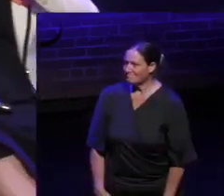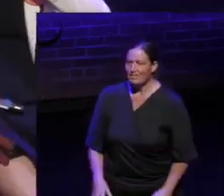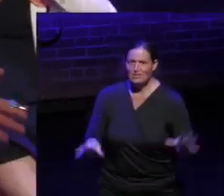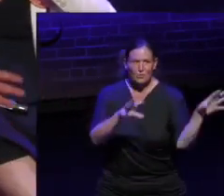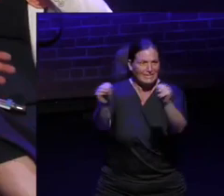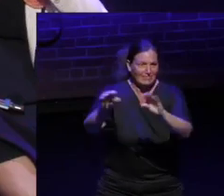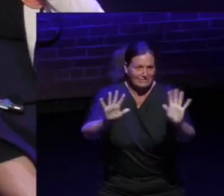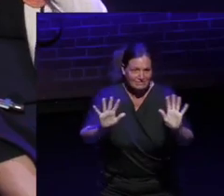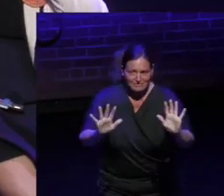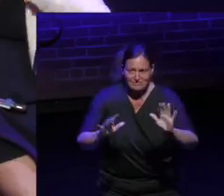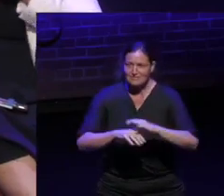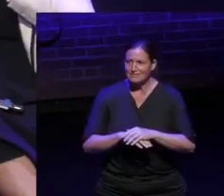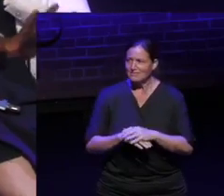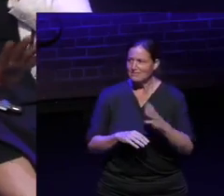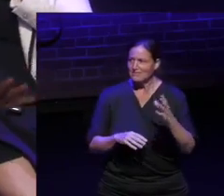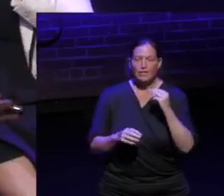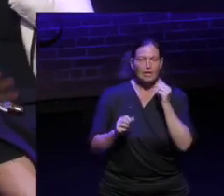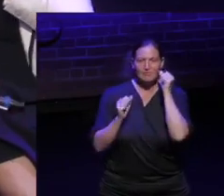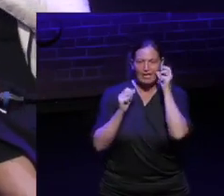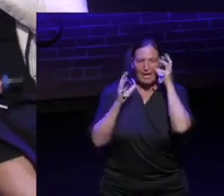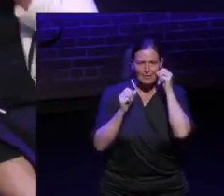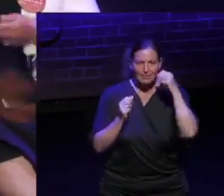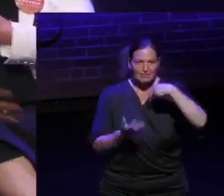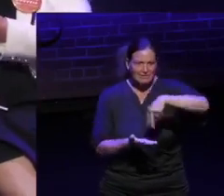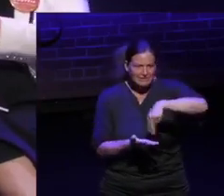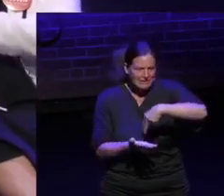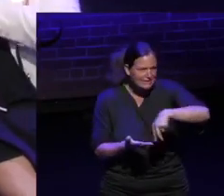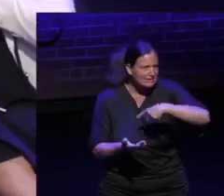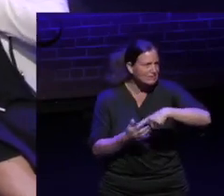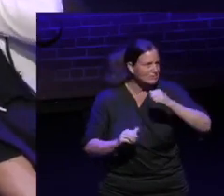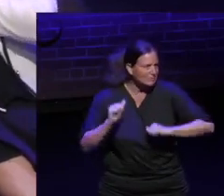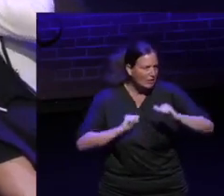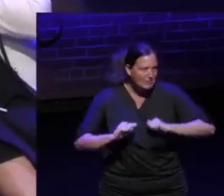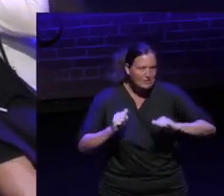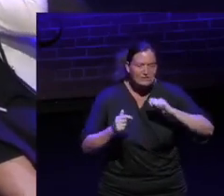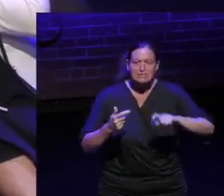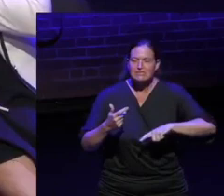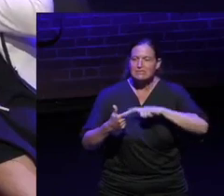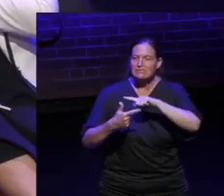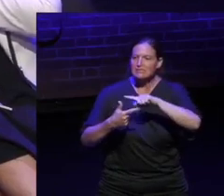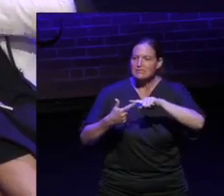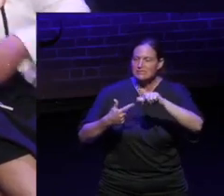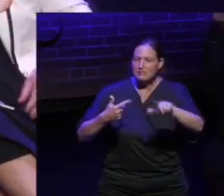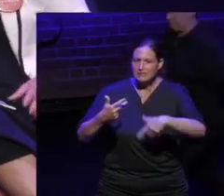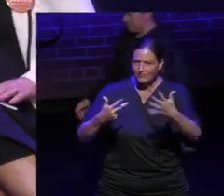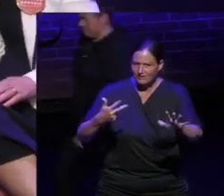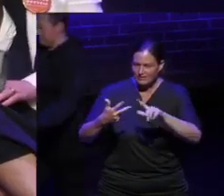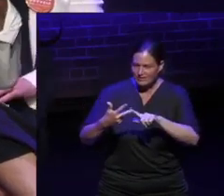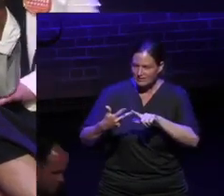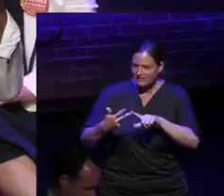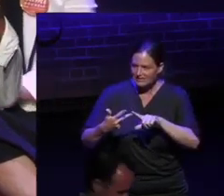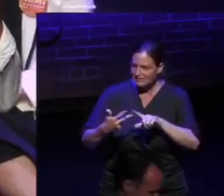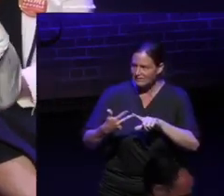leave just yet. We have an amazing dance performance by Anna and Maury that we're going to share with you. And then after that,